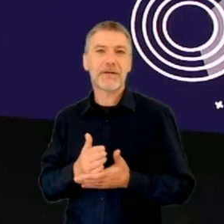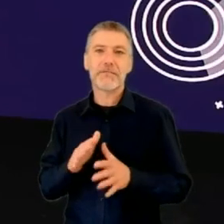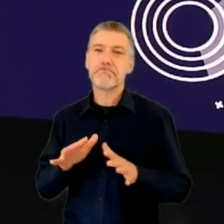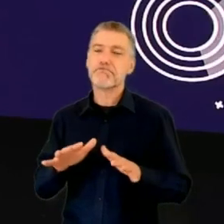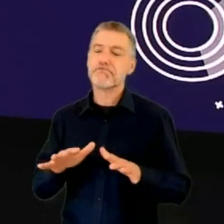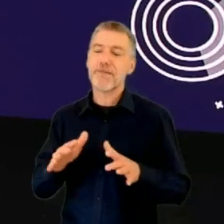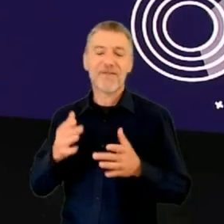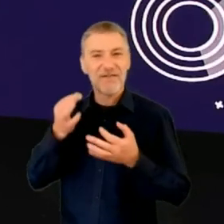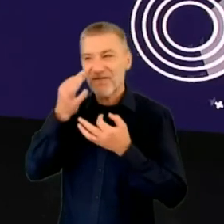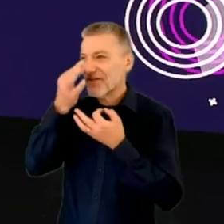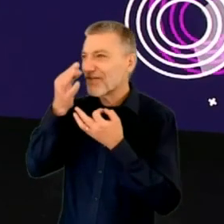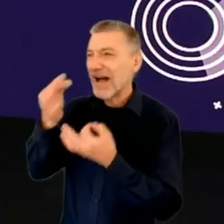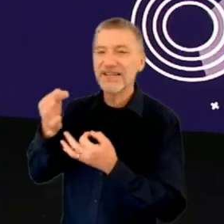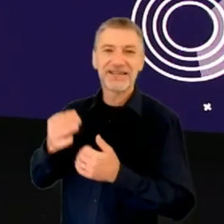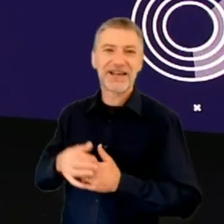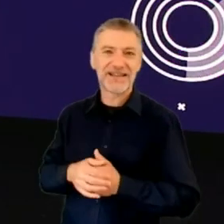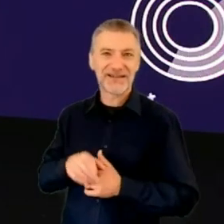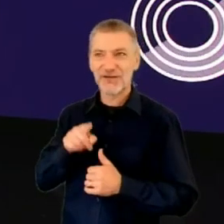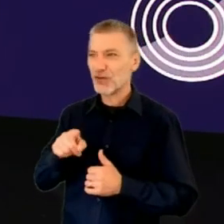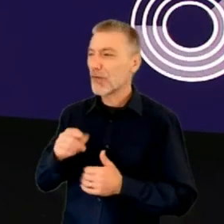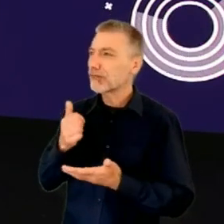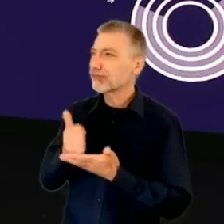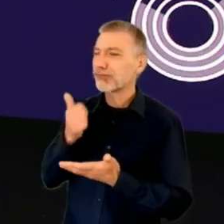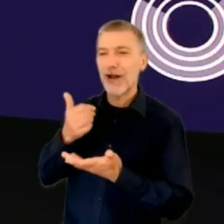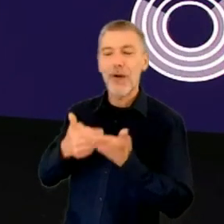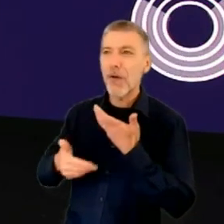You guys were really, really brilliant. And, you know,